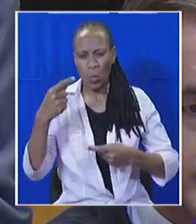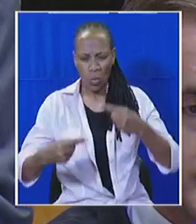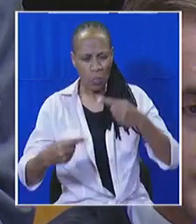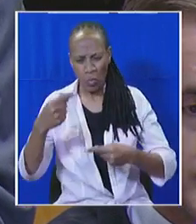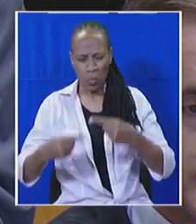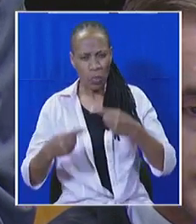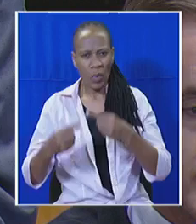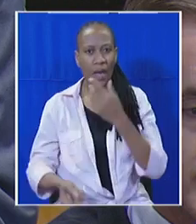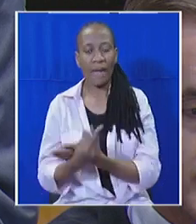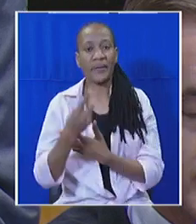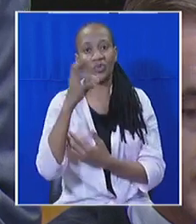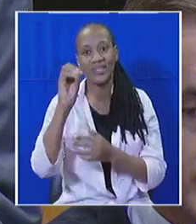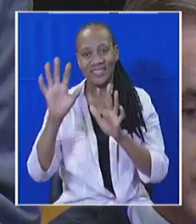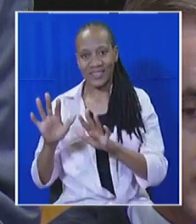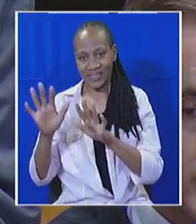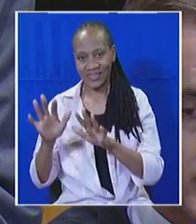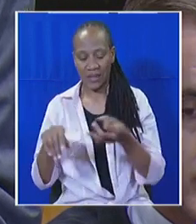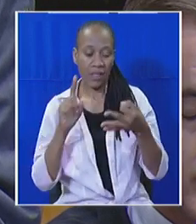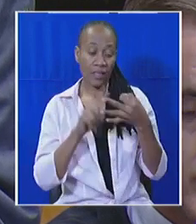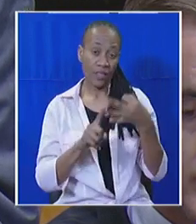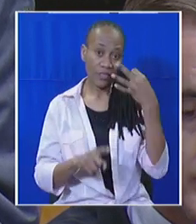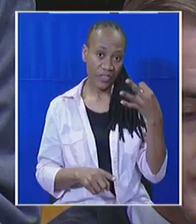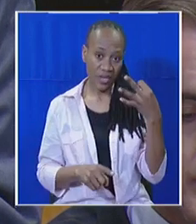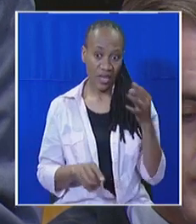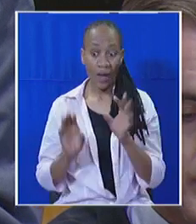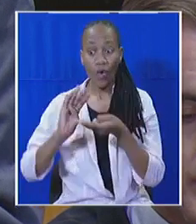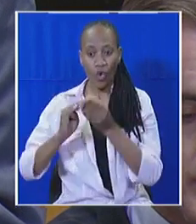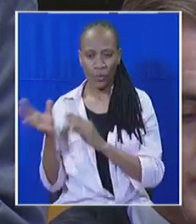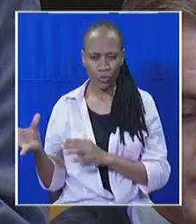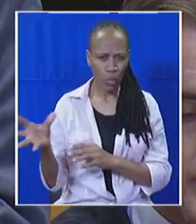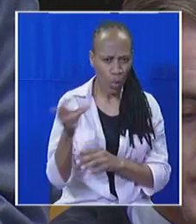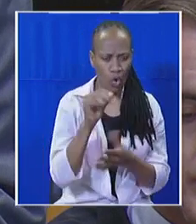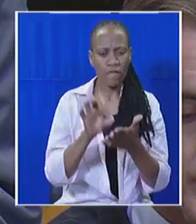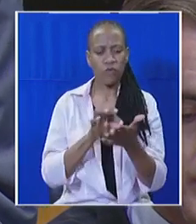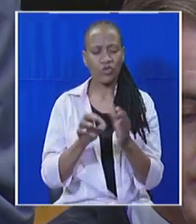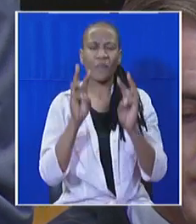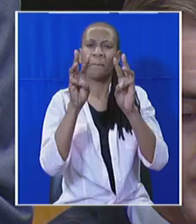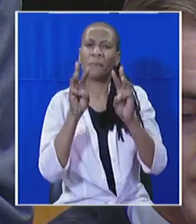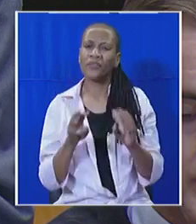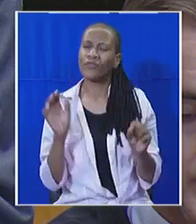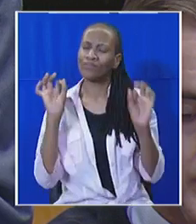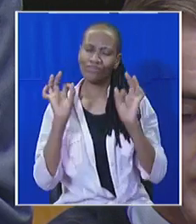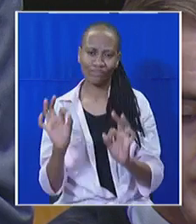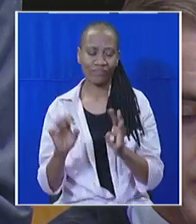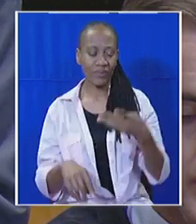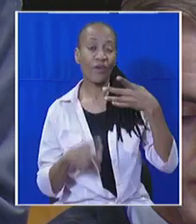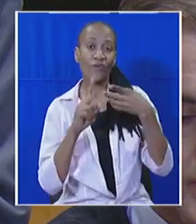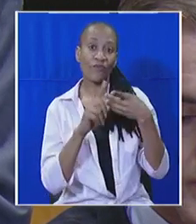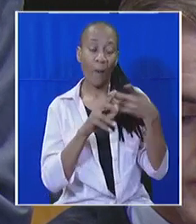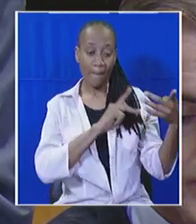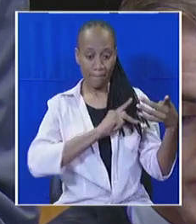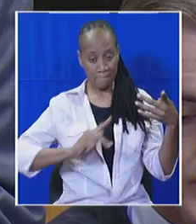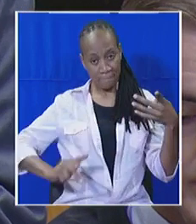2010. 3, commends the people of Ivory Coast for holding peaceful elections. 4, congratulates President